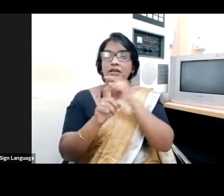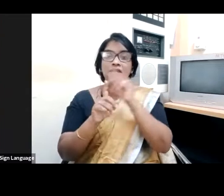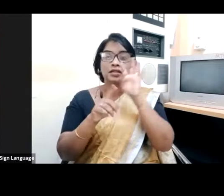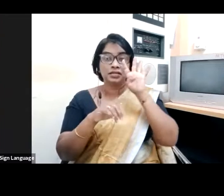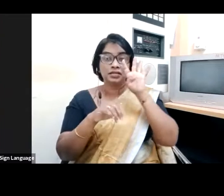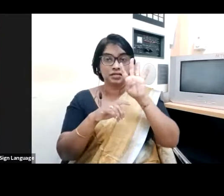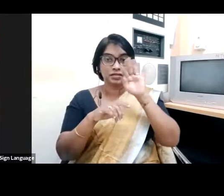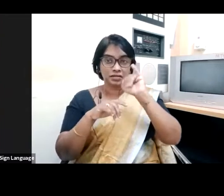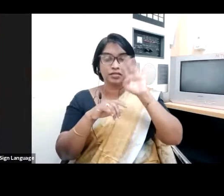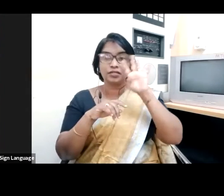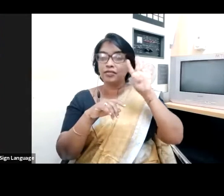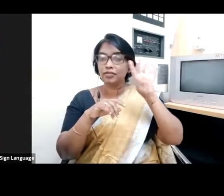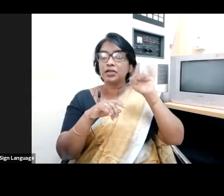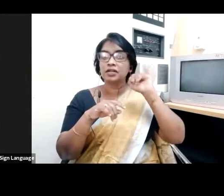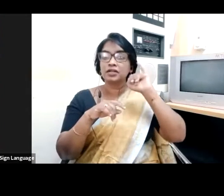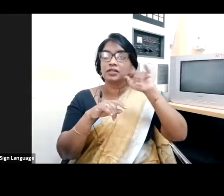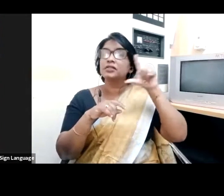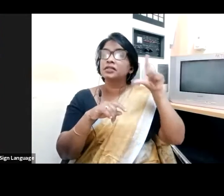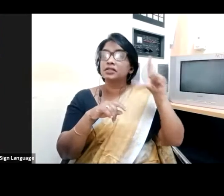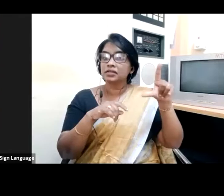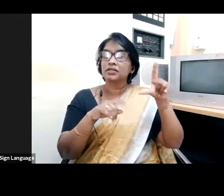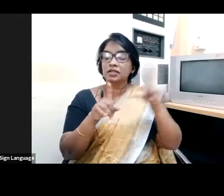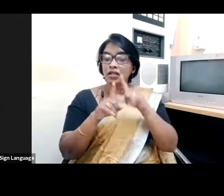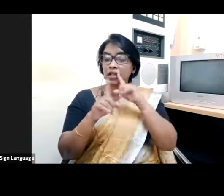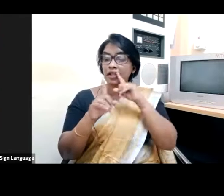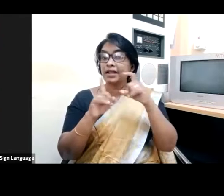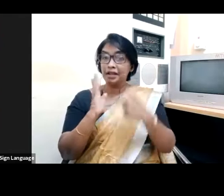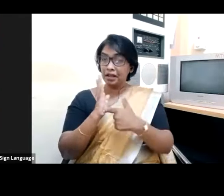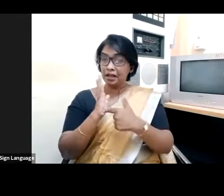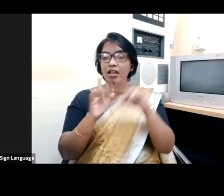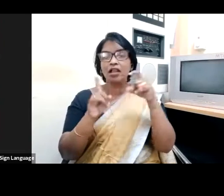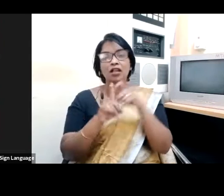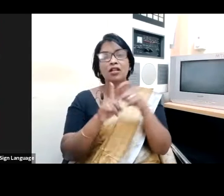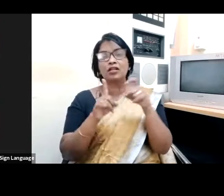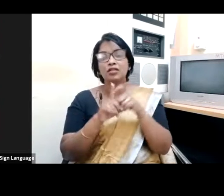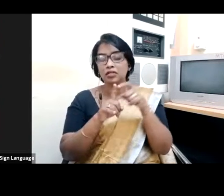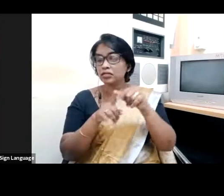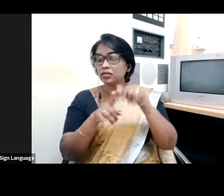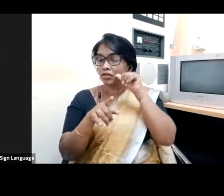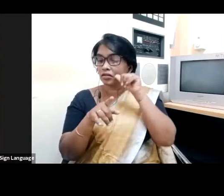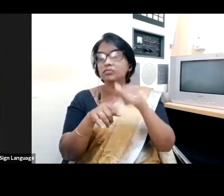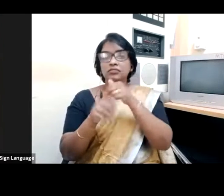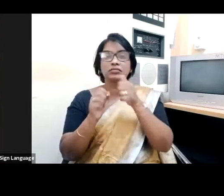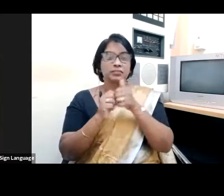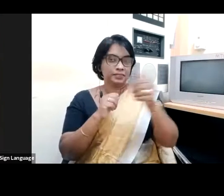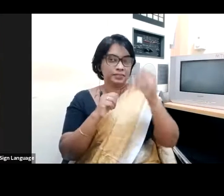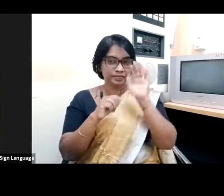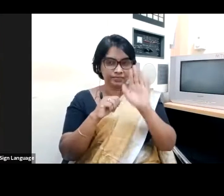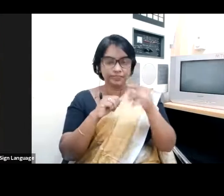and $67 trillion if we don't stop this.